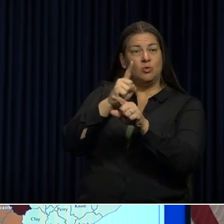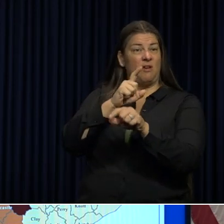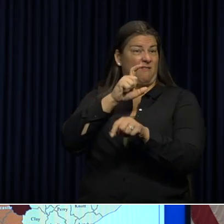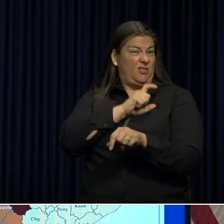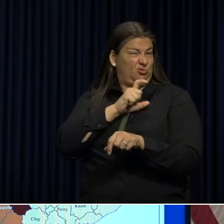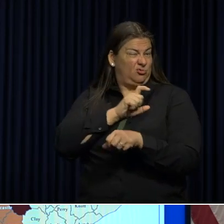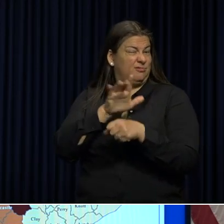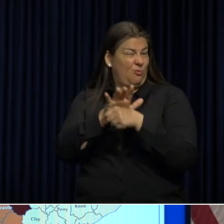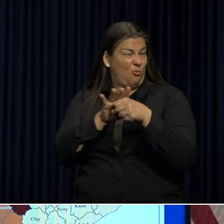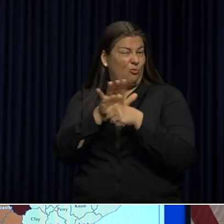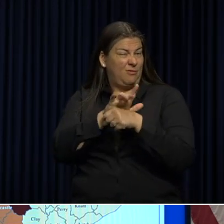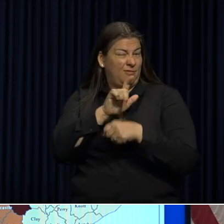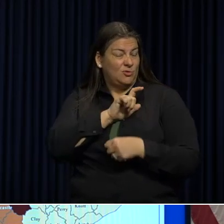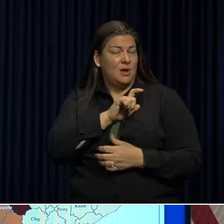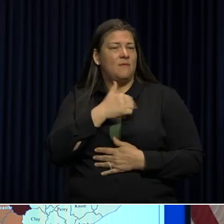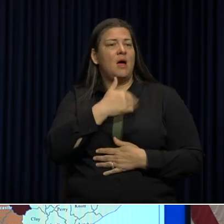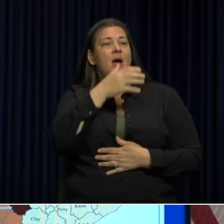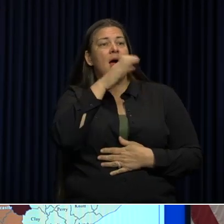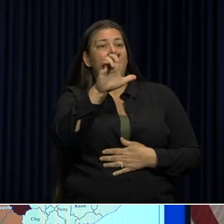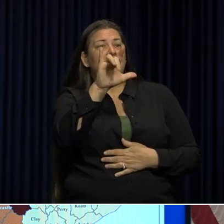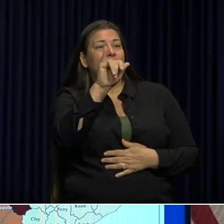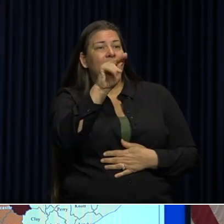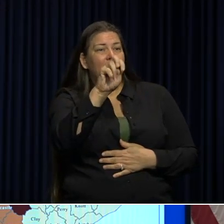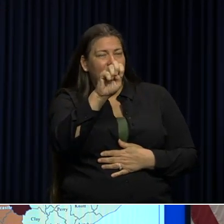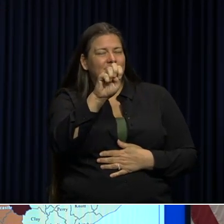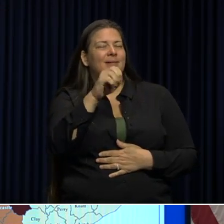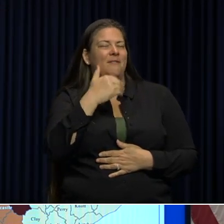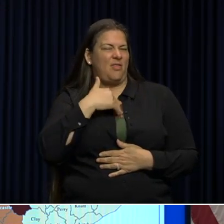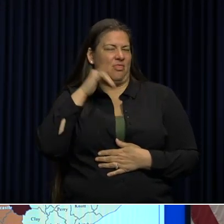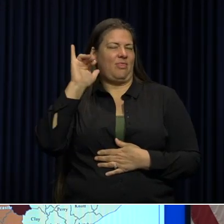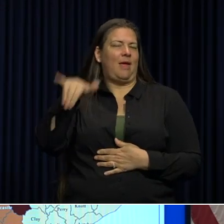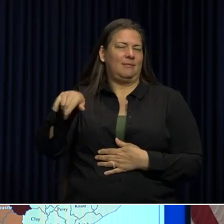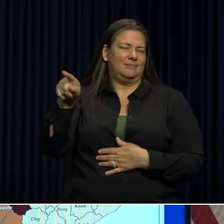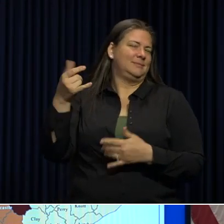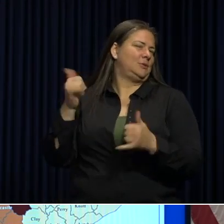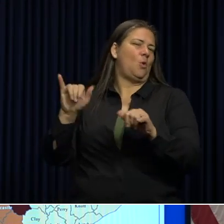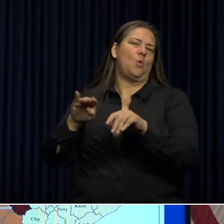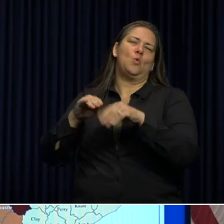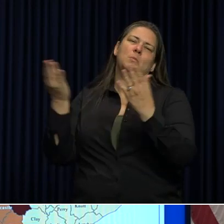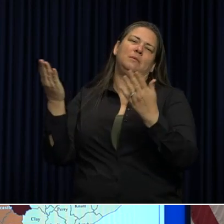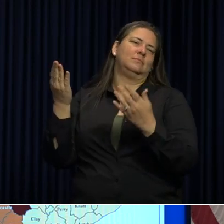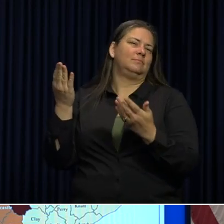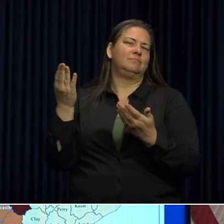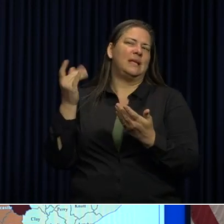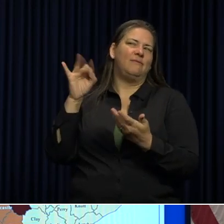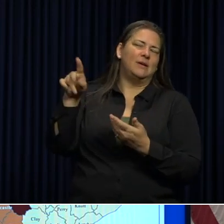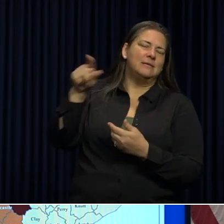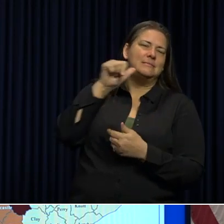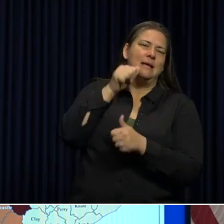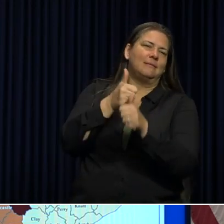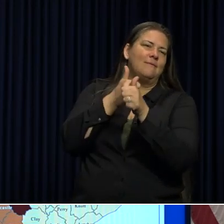Our hotline for reporting noncompliance is still going to be open. And that's not